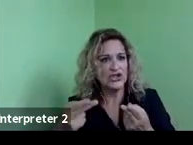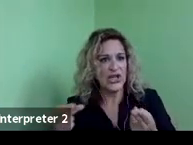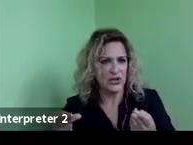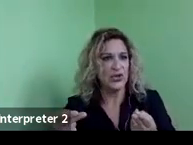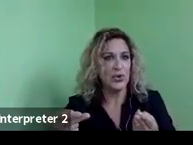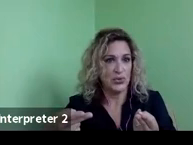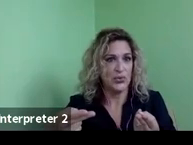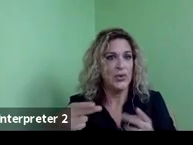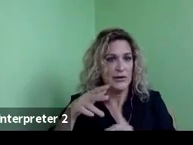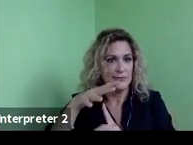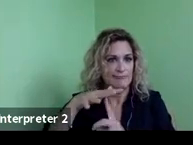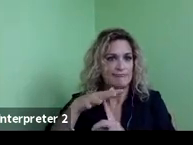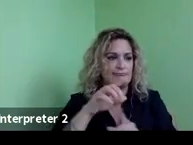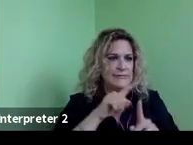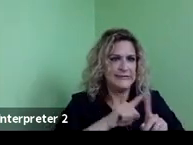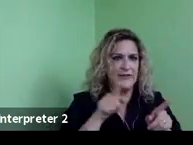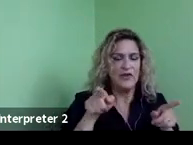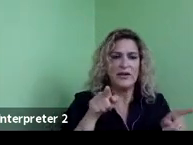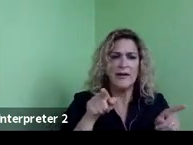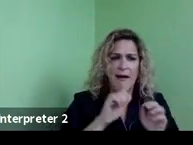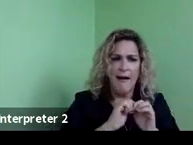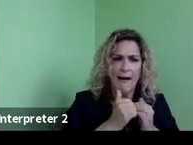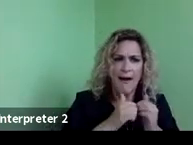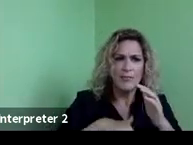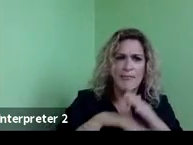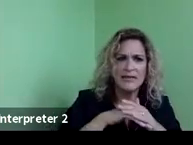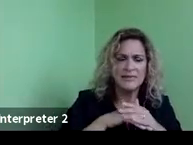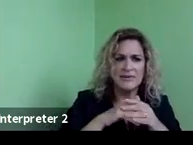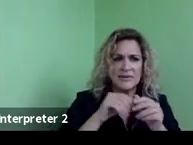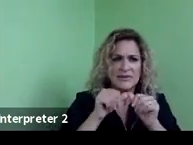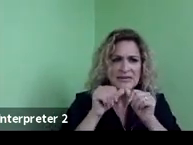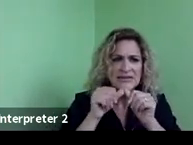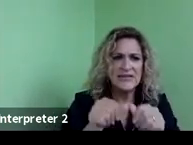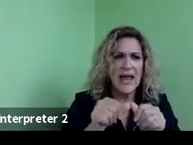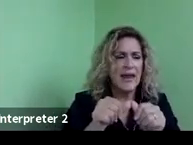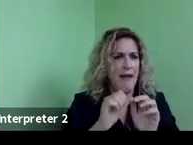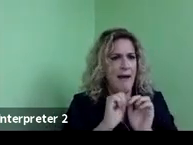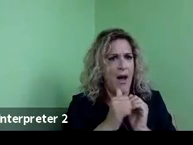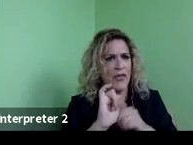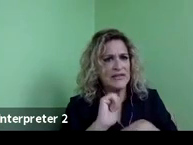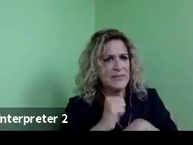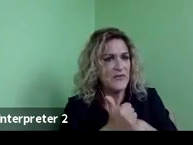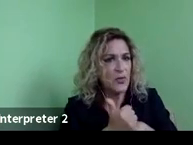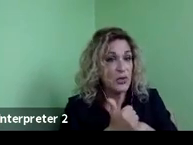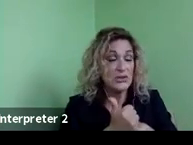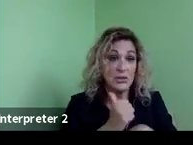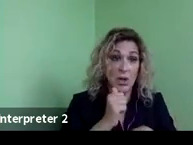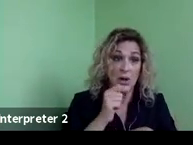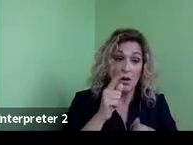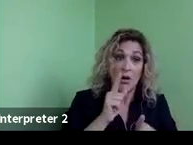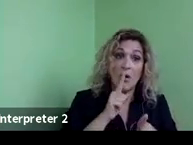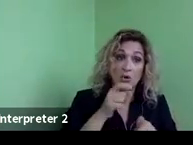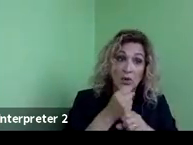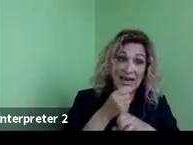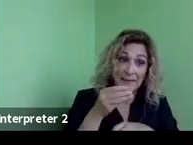maximum length of stay and how that gets enforced and whether or not you're getting paid? Because again, if we're